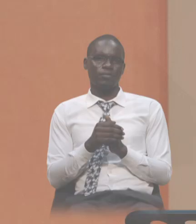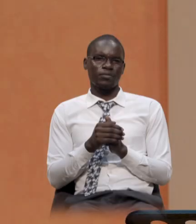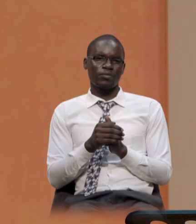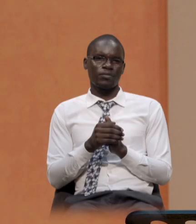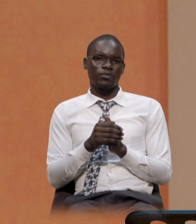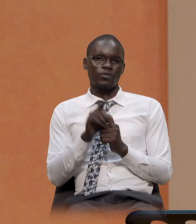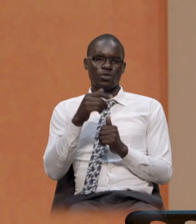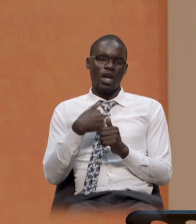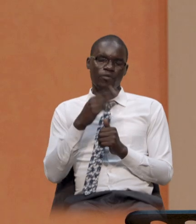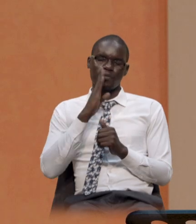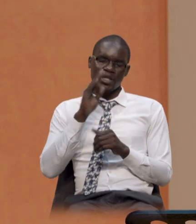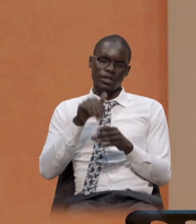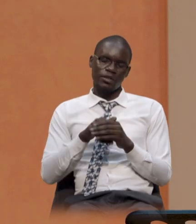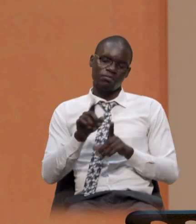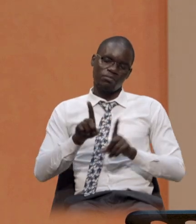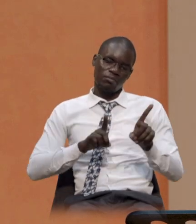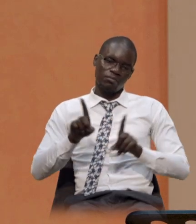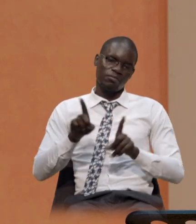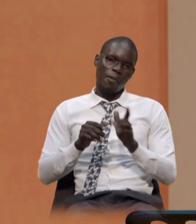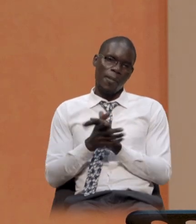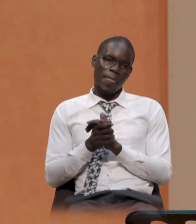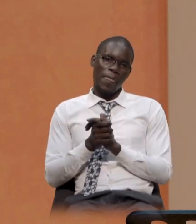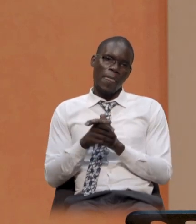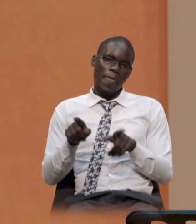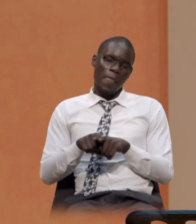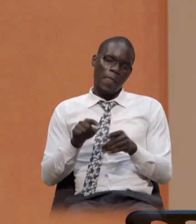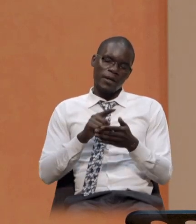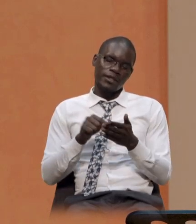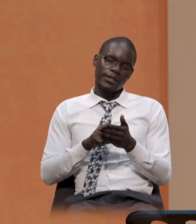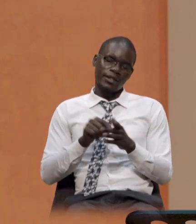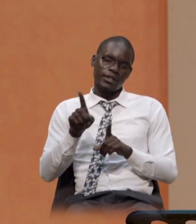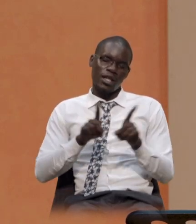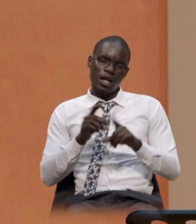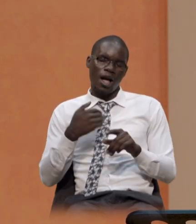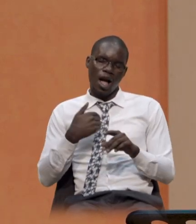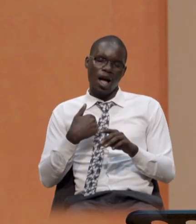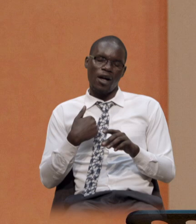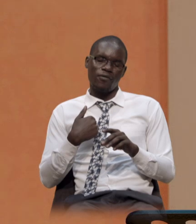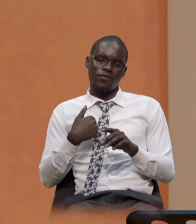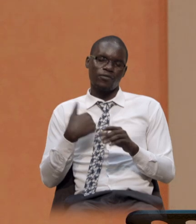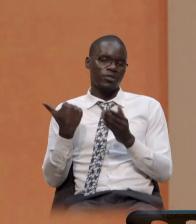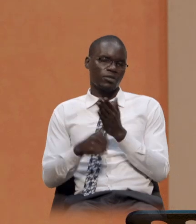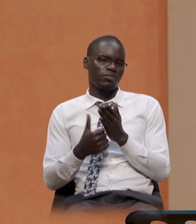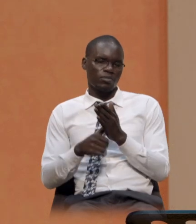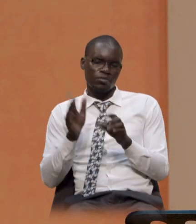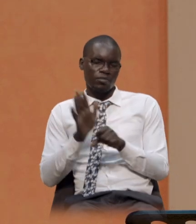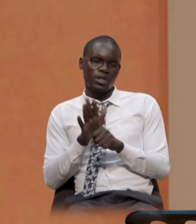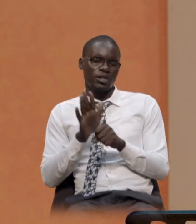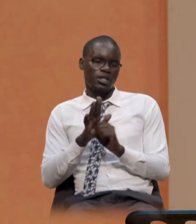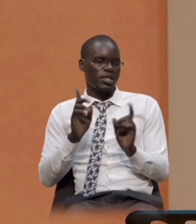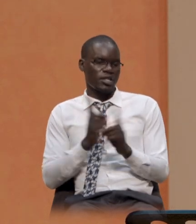Umewahi kuwa katika safari. Na safari hii imekuwa na changamoto kadha wa kadha.